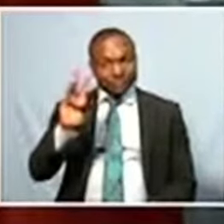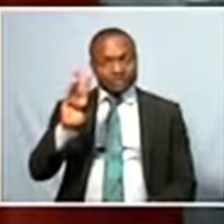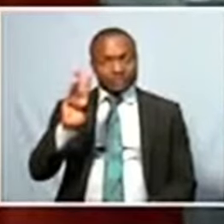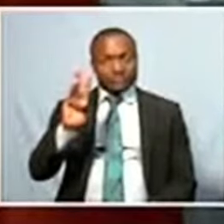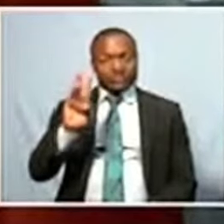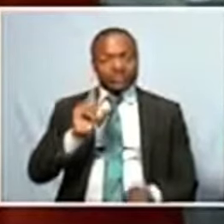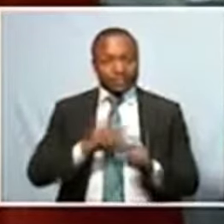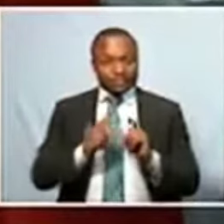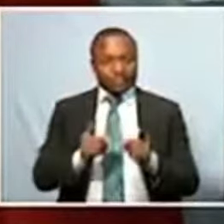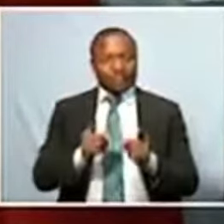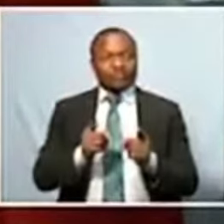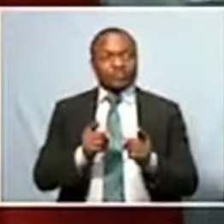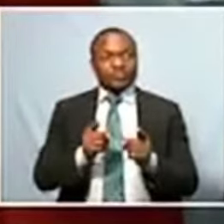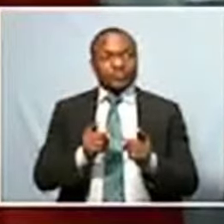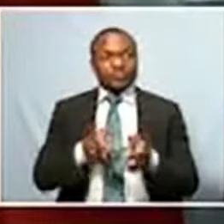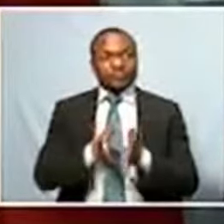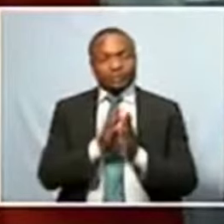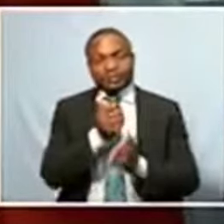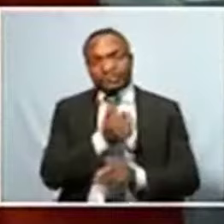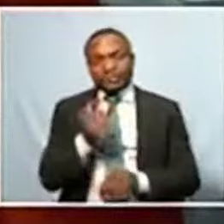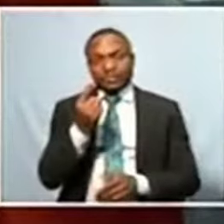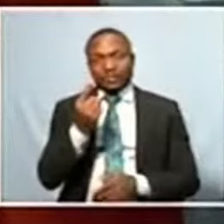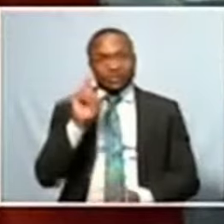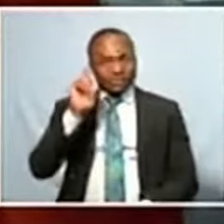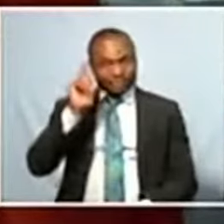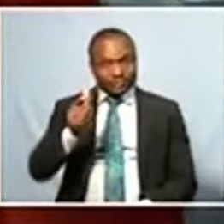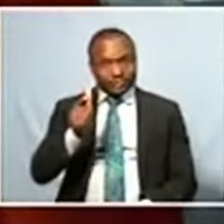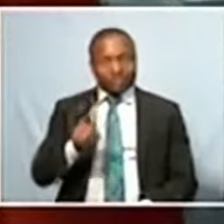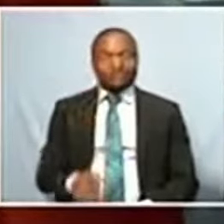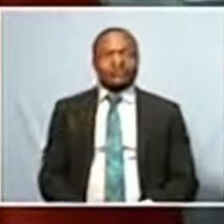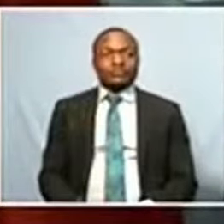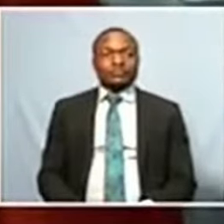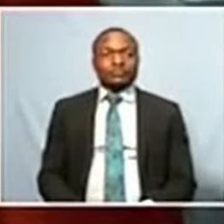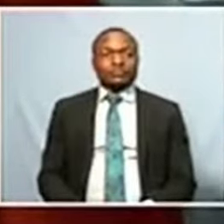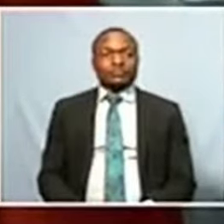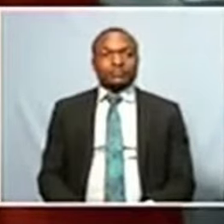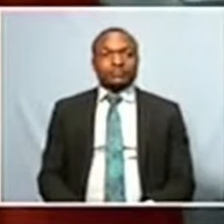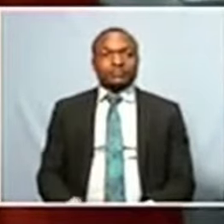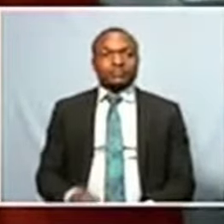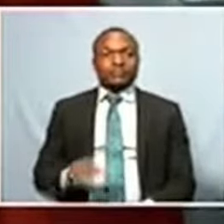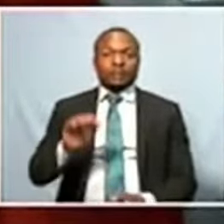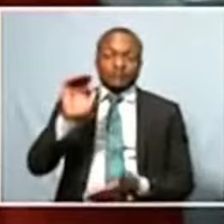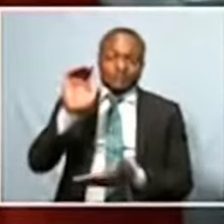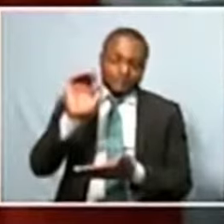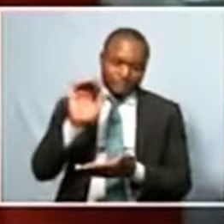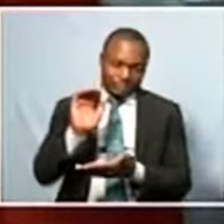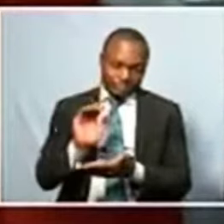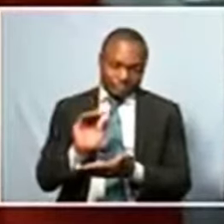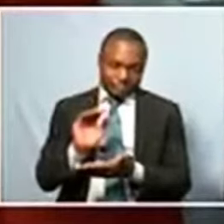I'll ask for the other one later. The reduction